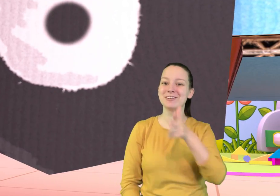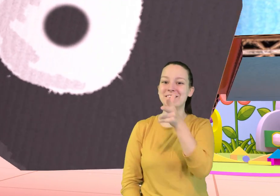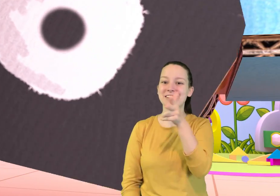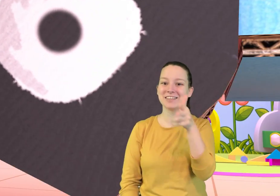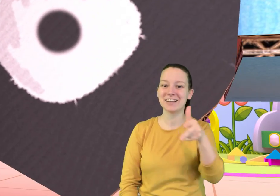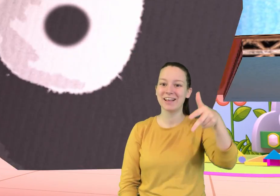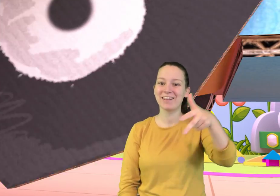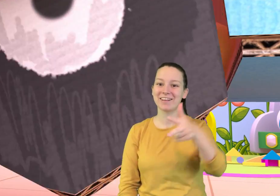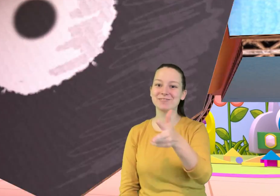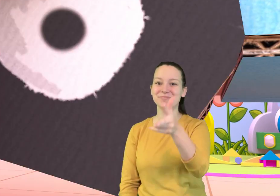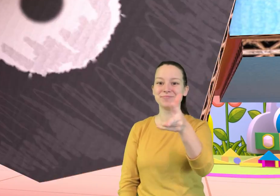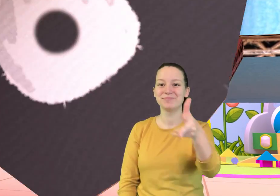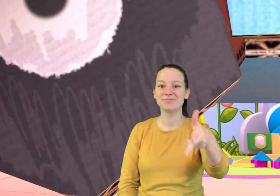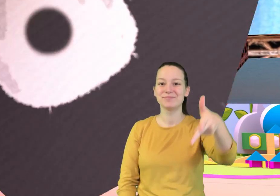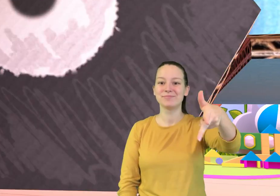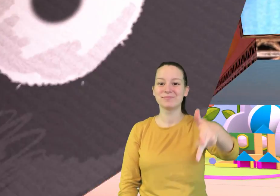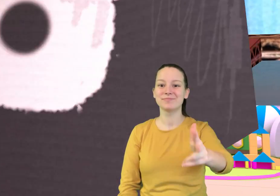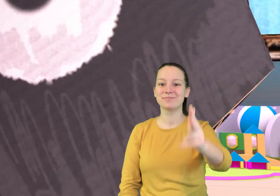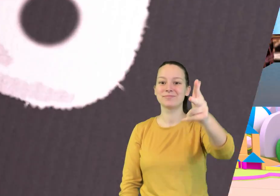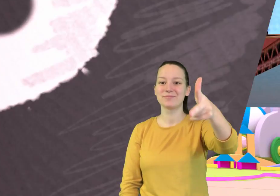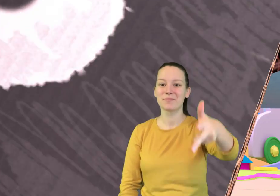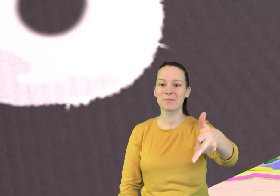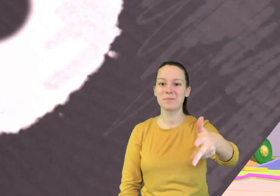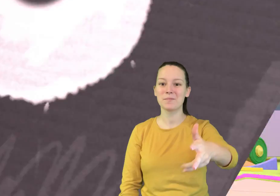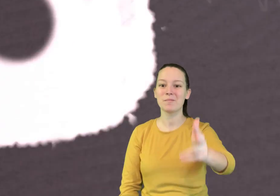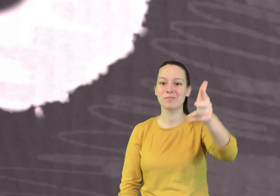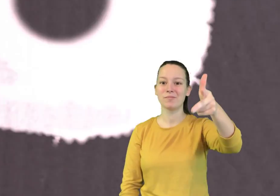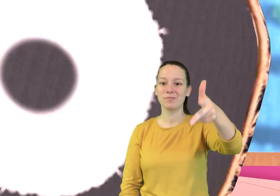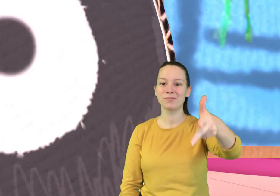all through the